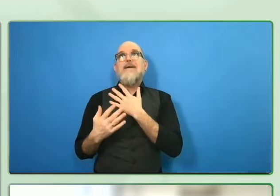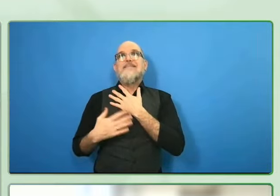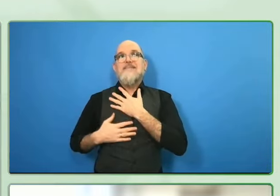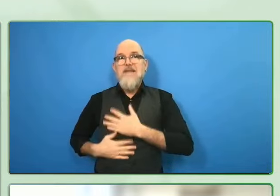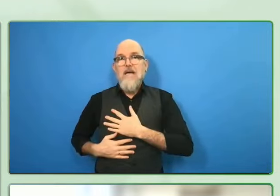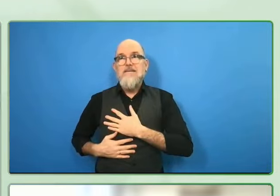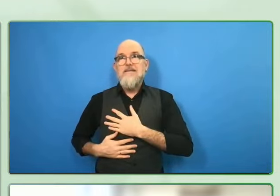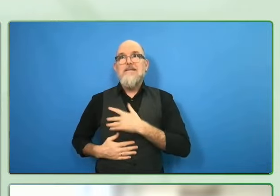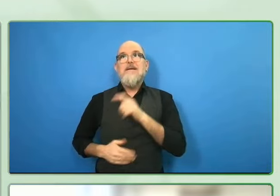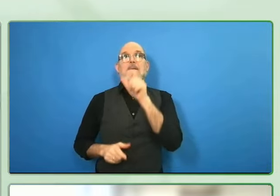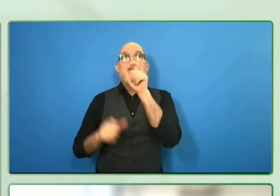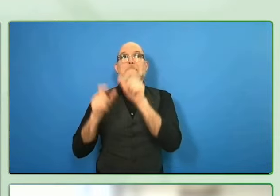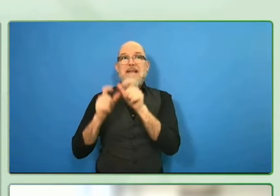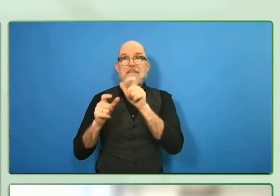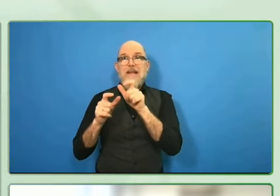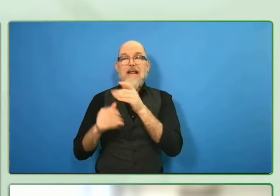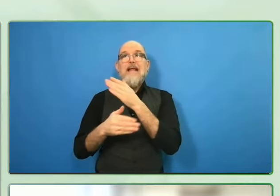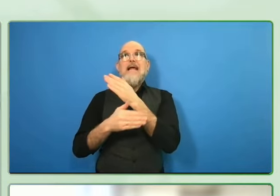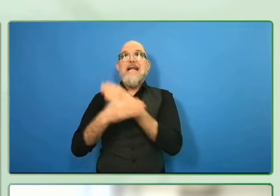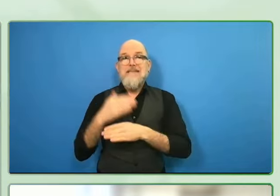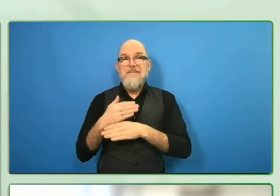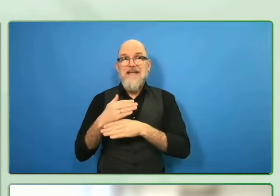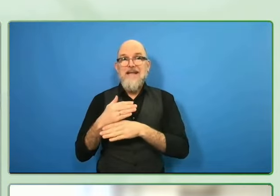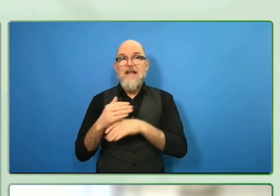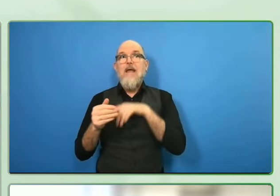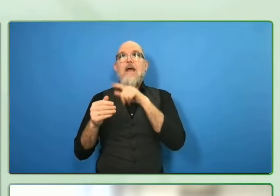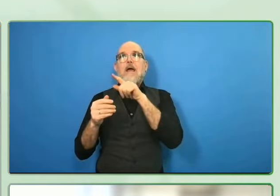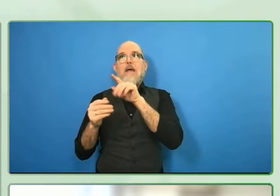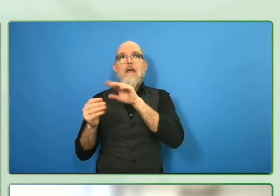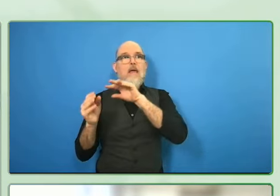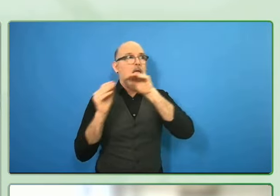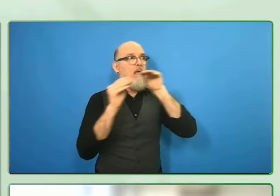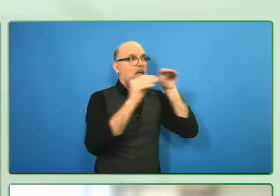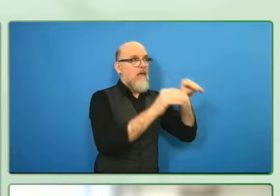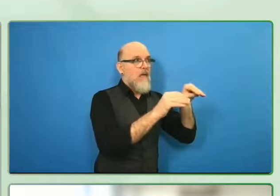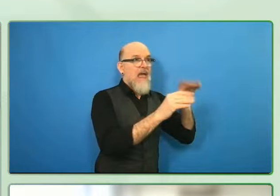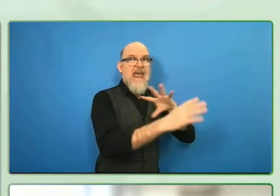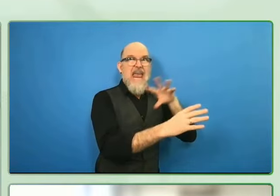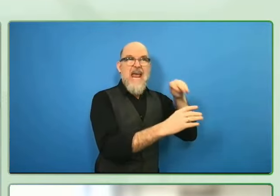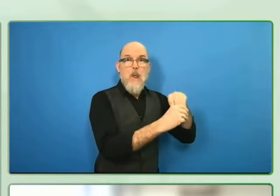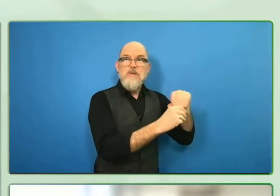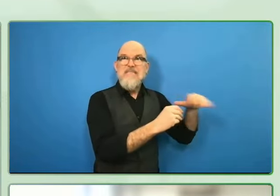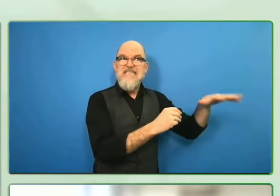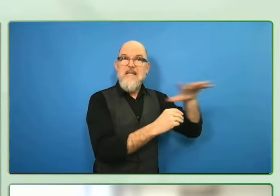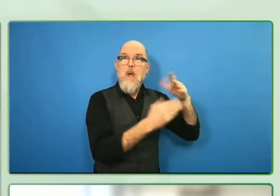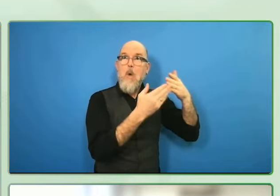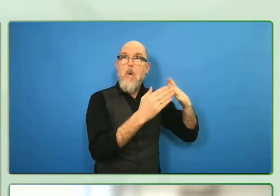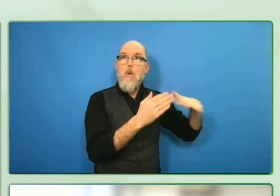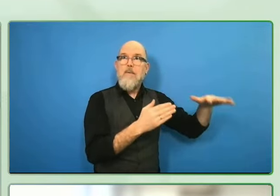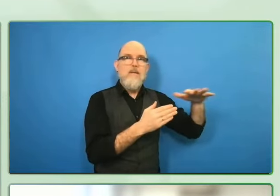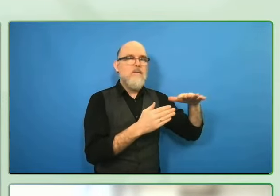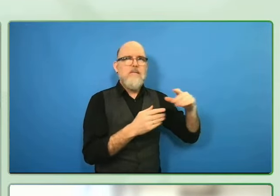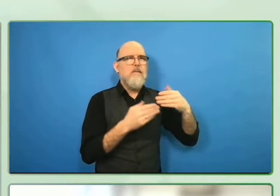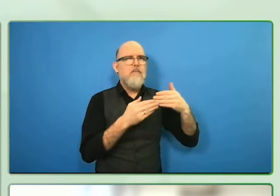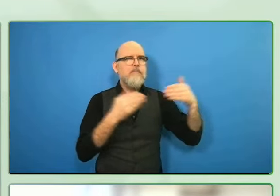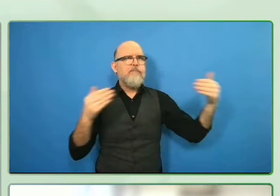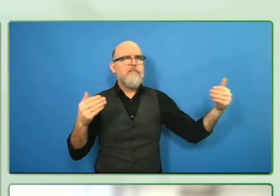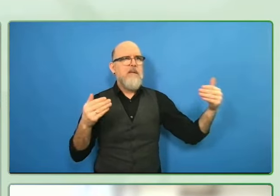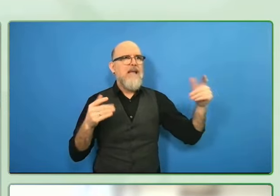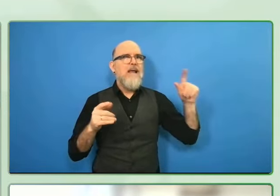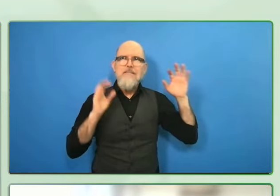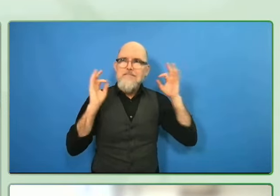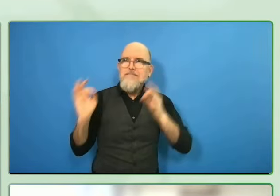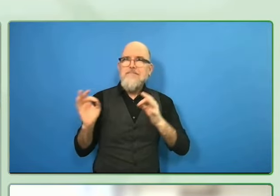and inclusion across the workforce. It doesn't work when it comes to that moment when an employee with a disability or